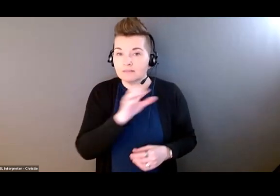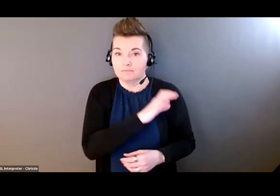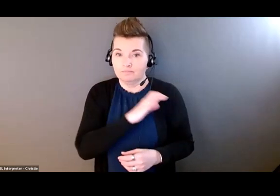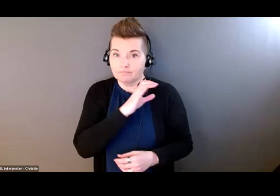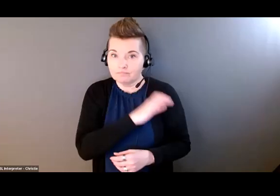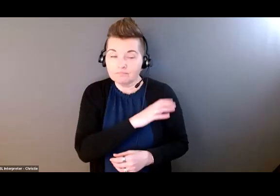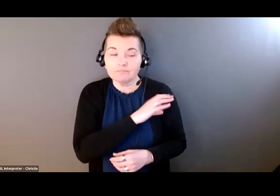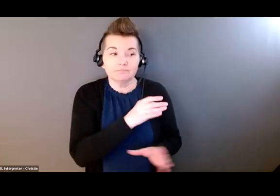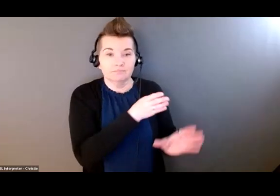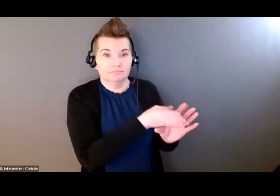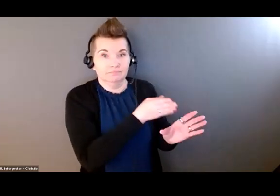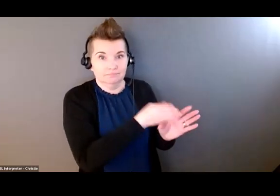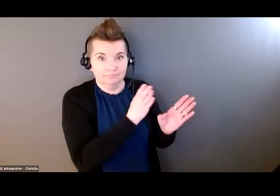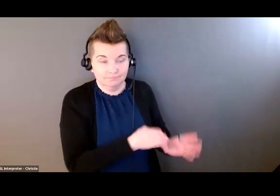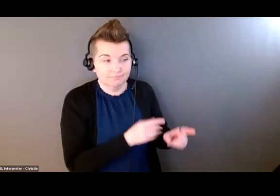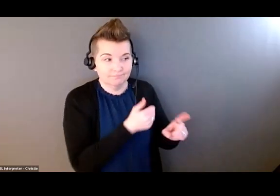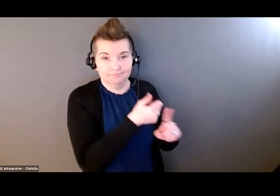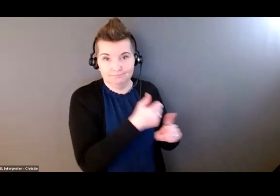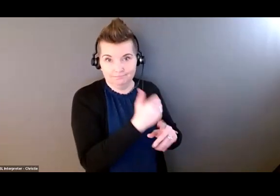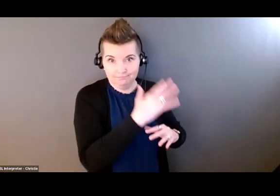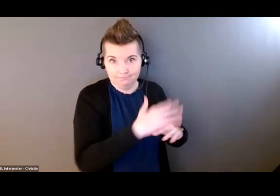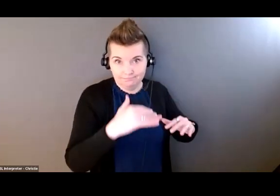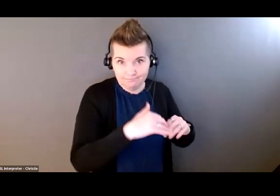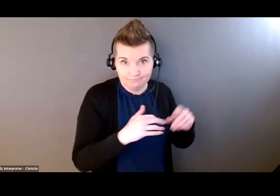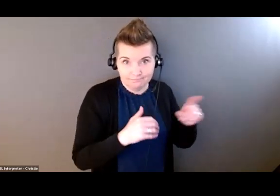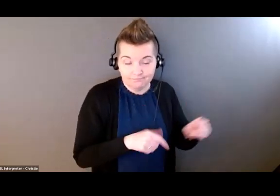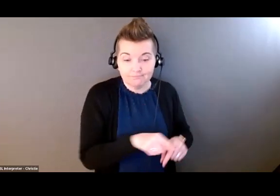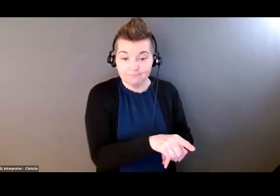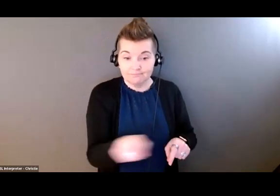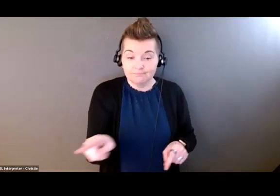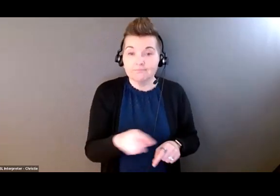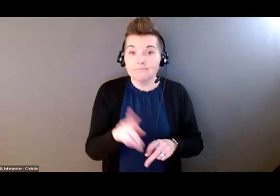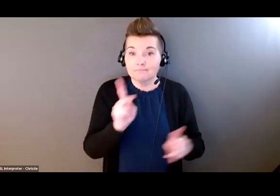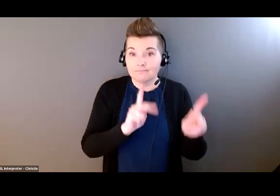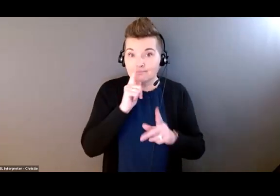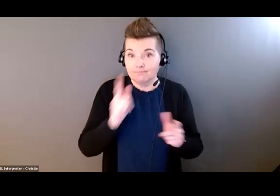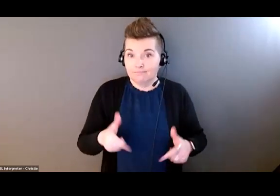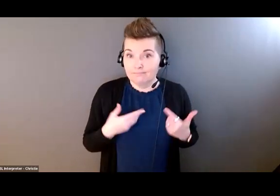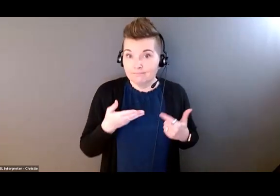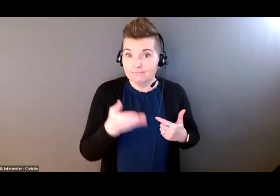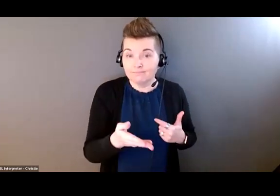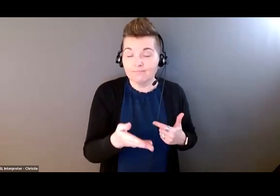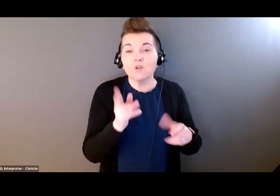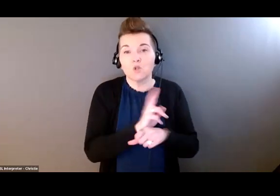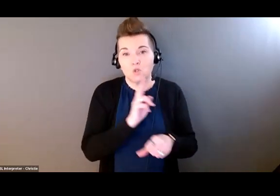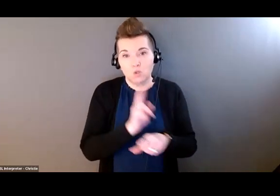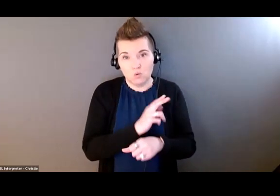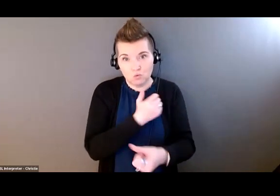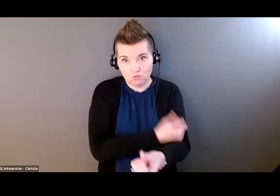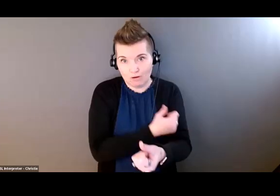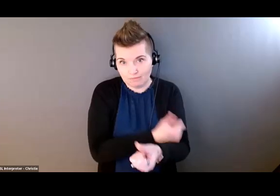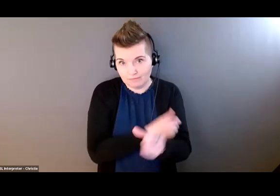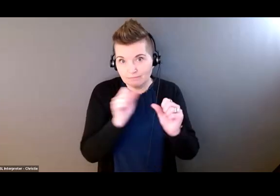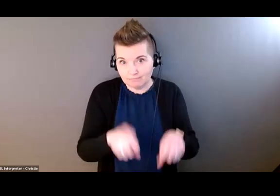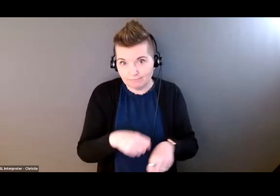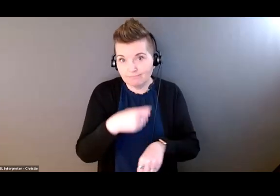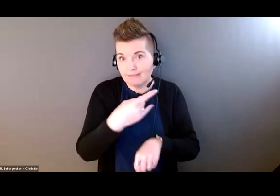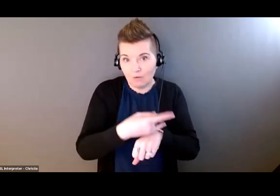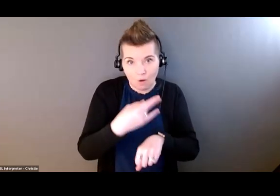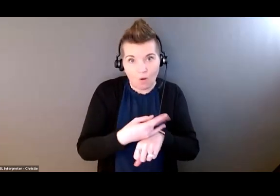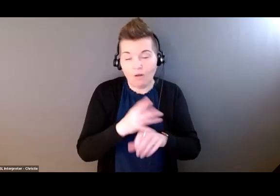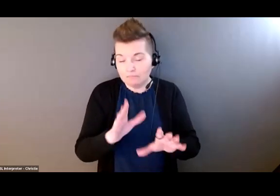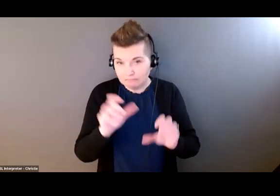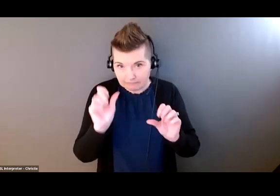wellness clinic. We also have access to our organizational cultural helper and psychologist, and residents can use